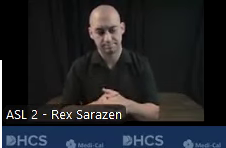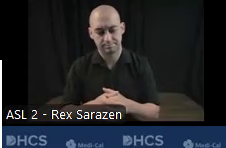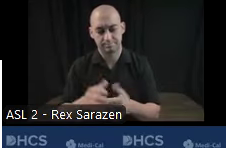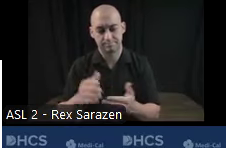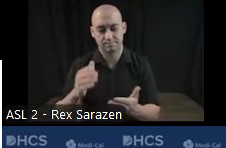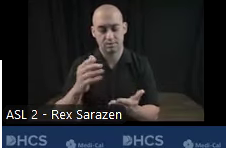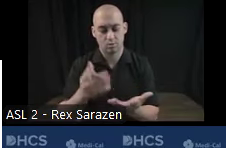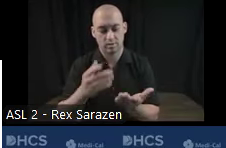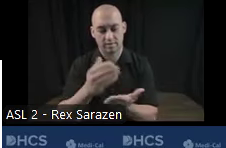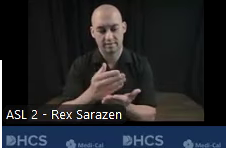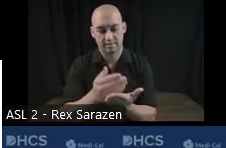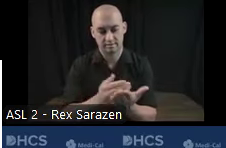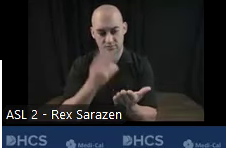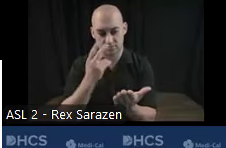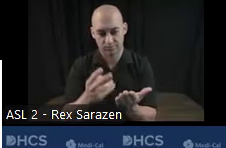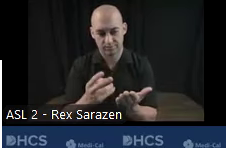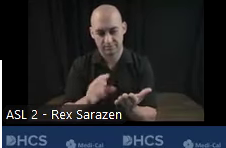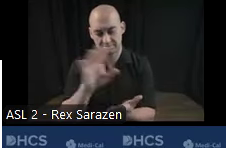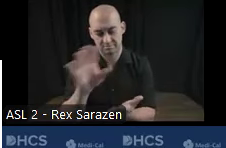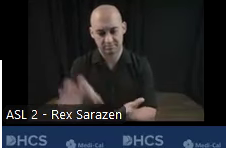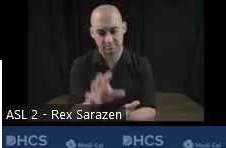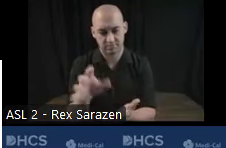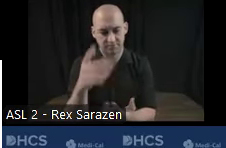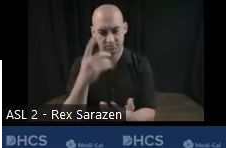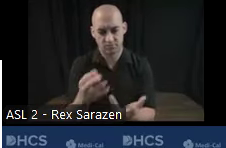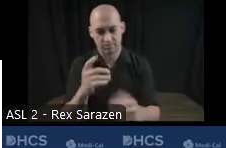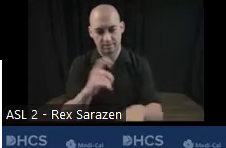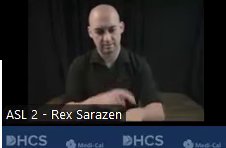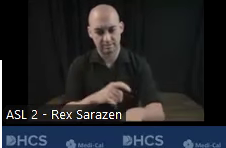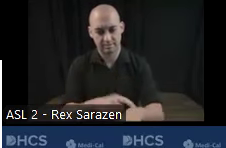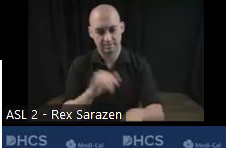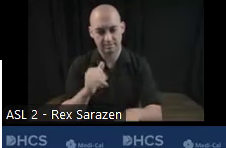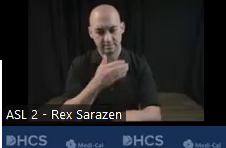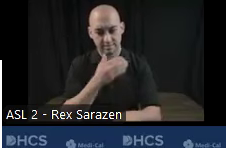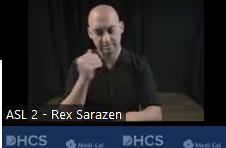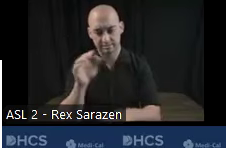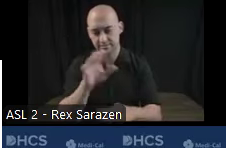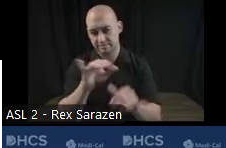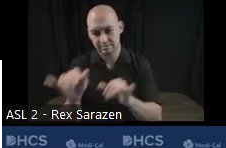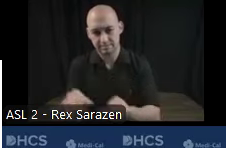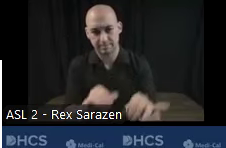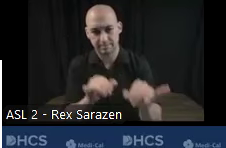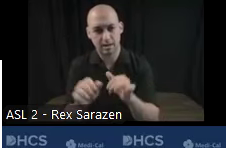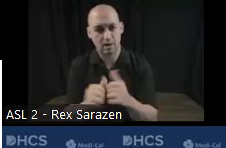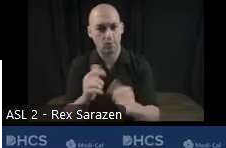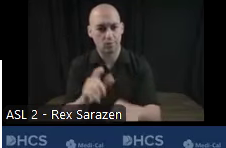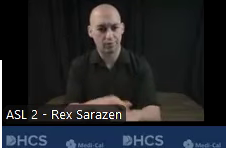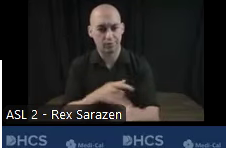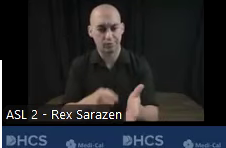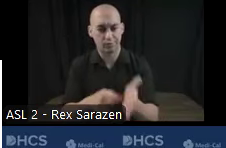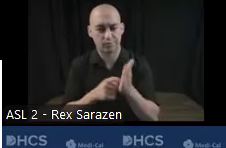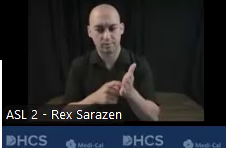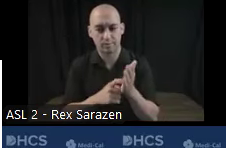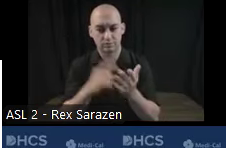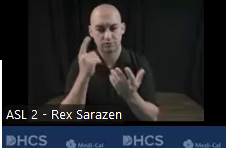have, and this of course is approximate for the wait time. This is like our best estimate of how long it takes for individuals to wait. This